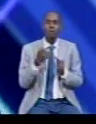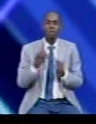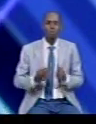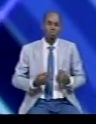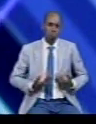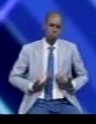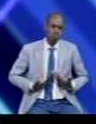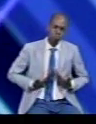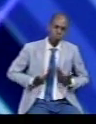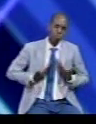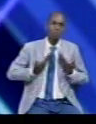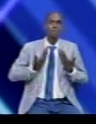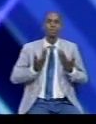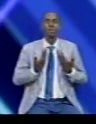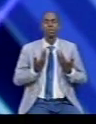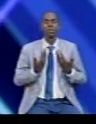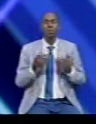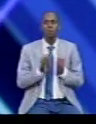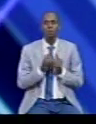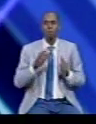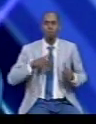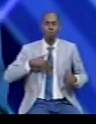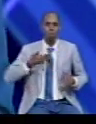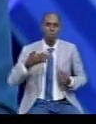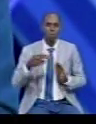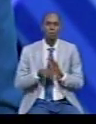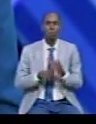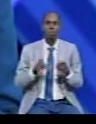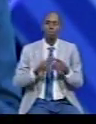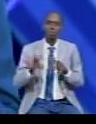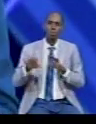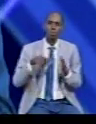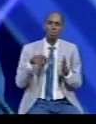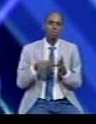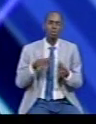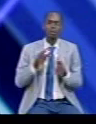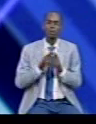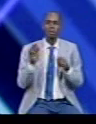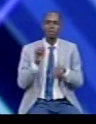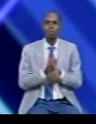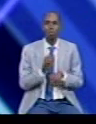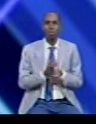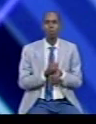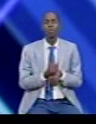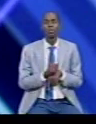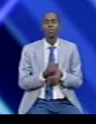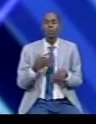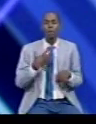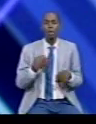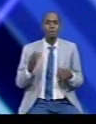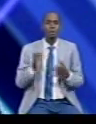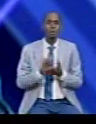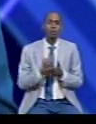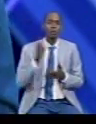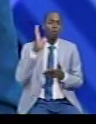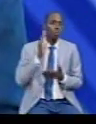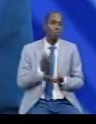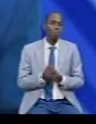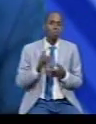casual representative in this great work of follow-up, but persuasive representative.